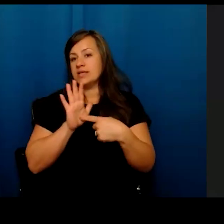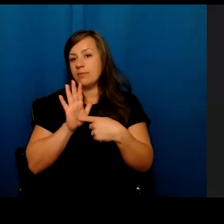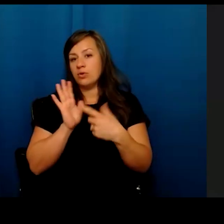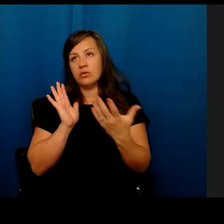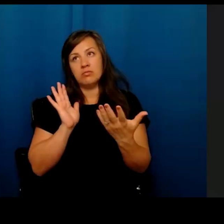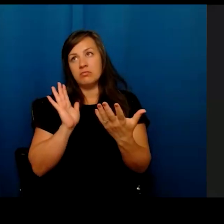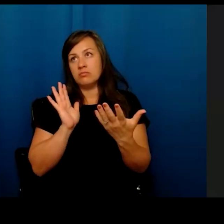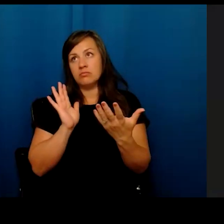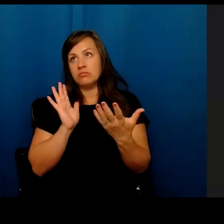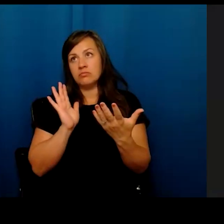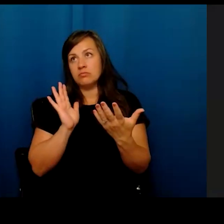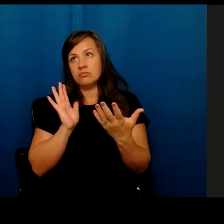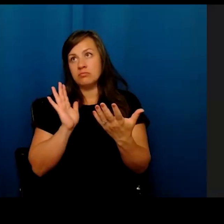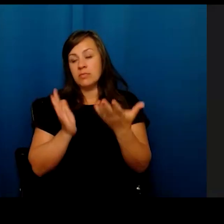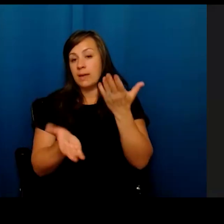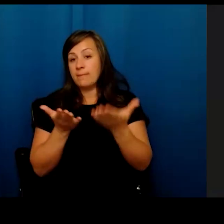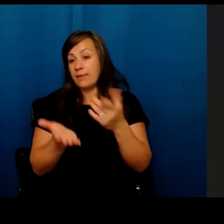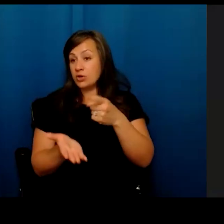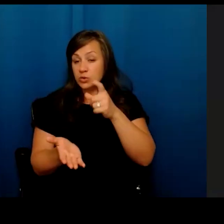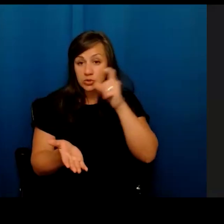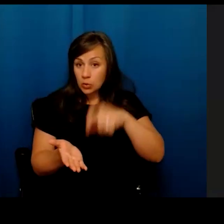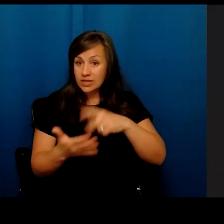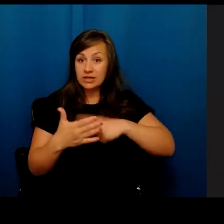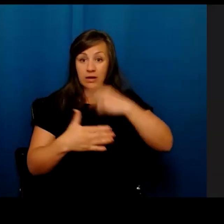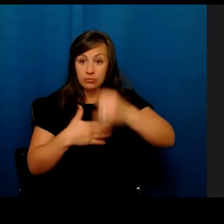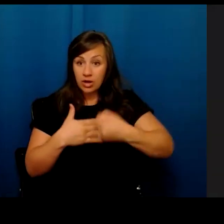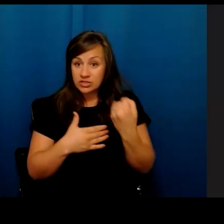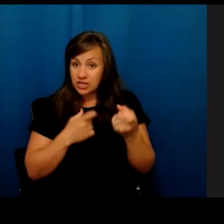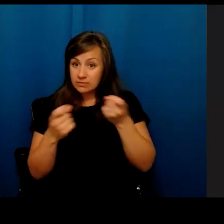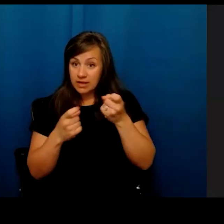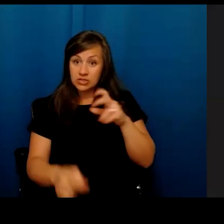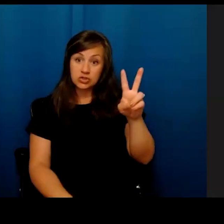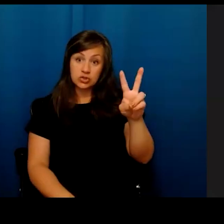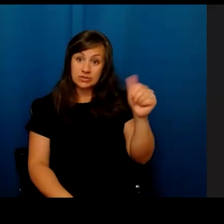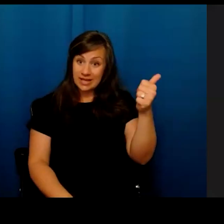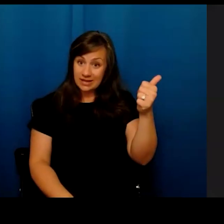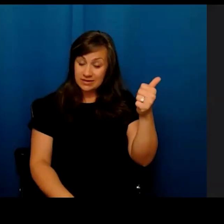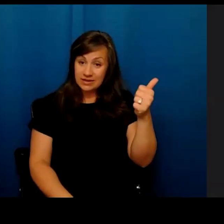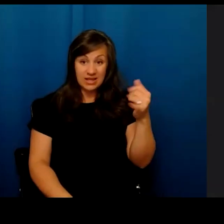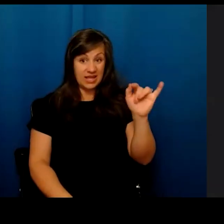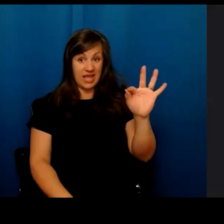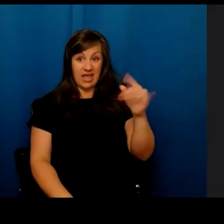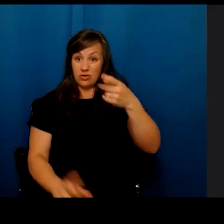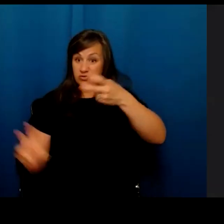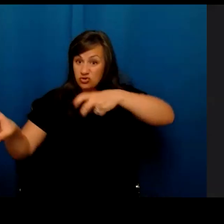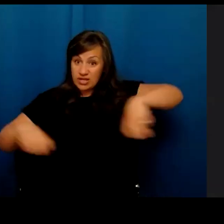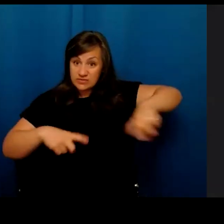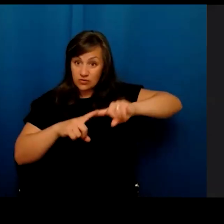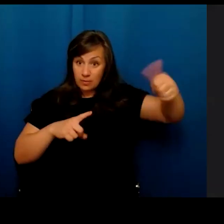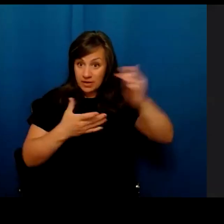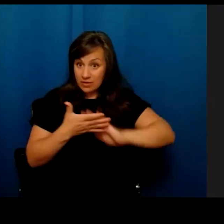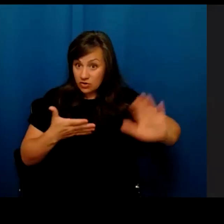you don't need project management Prom 210 because you took it at another school and it transferred in, and you don't need any